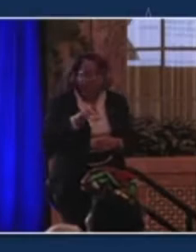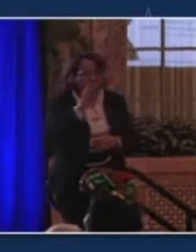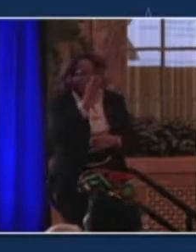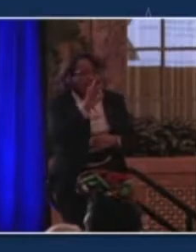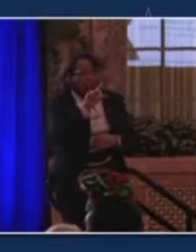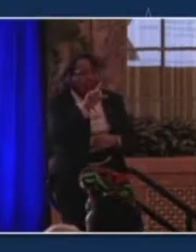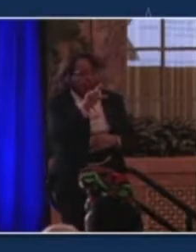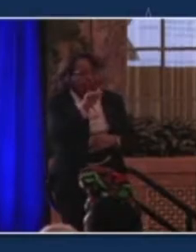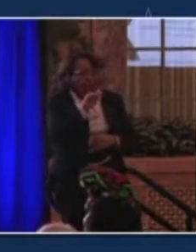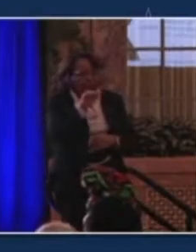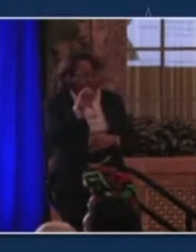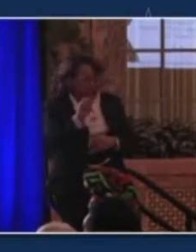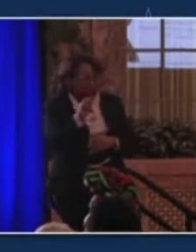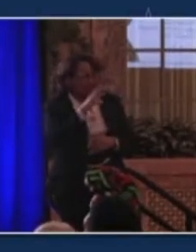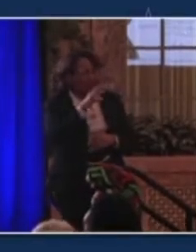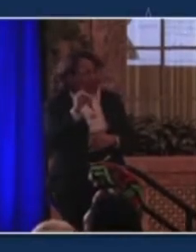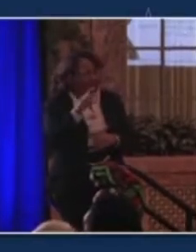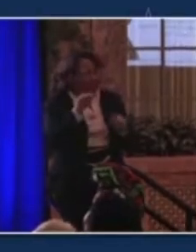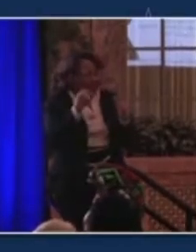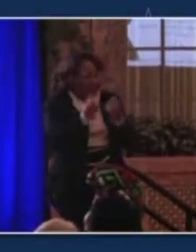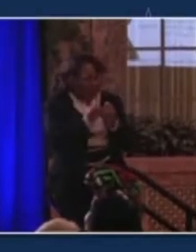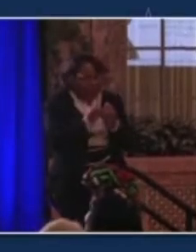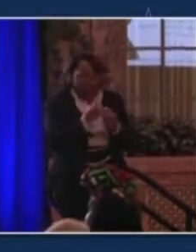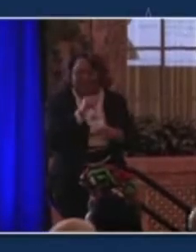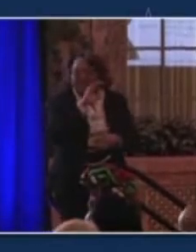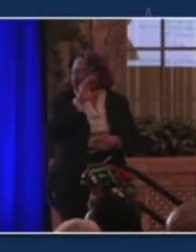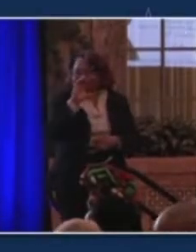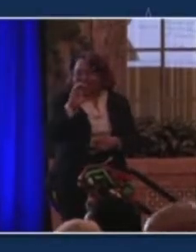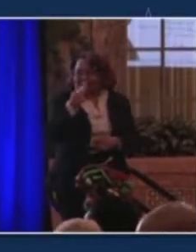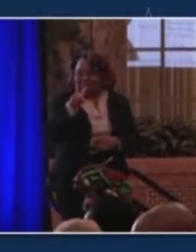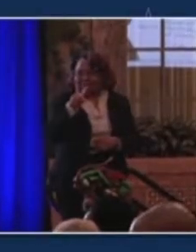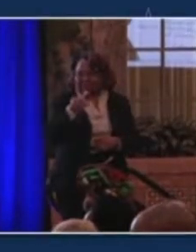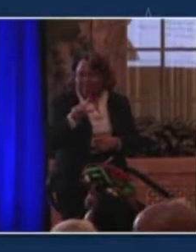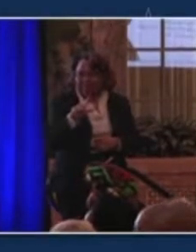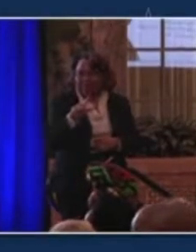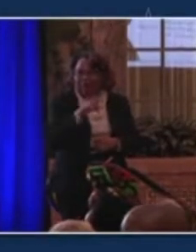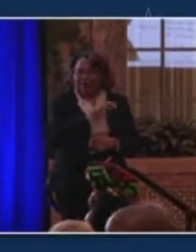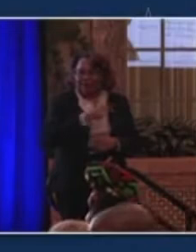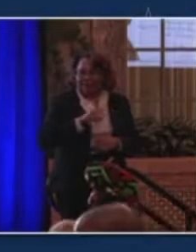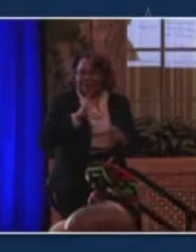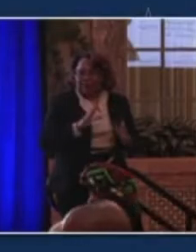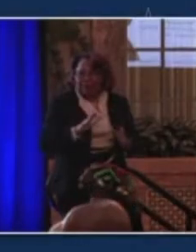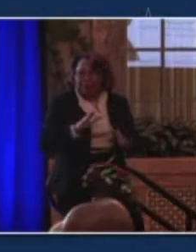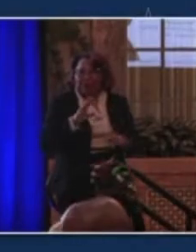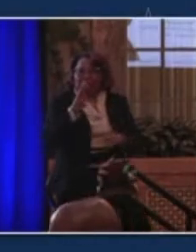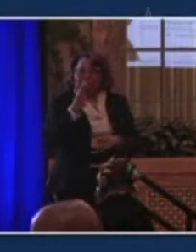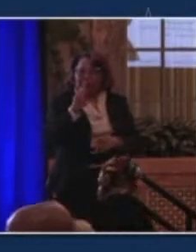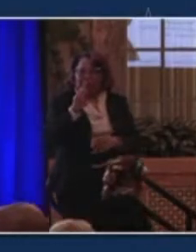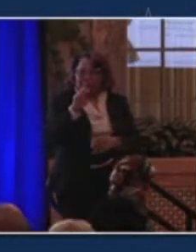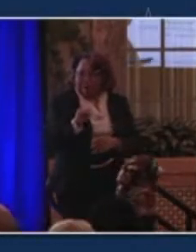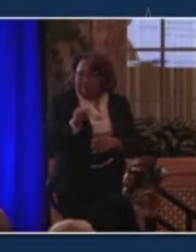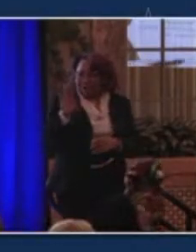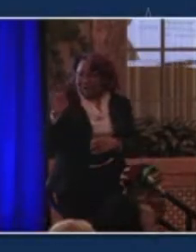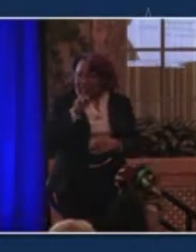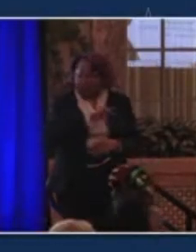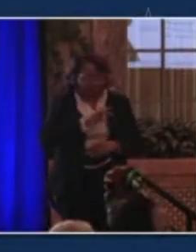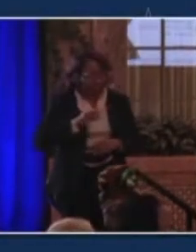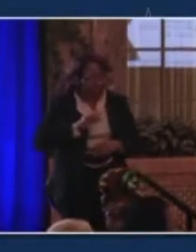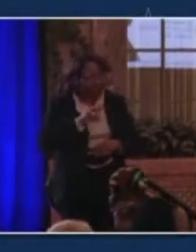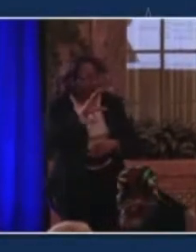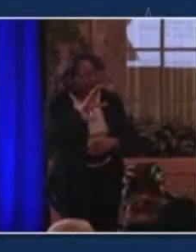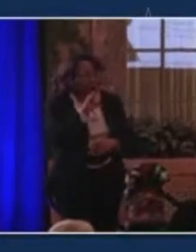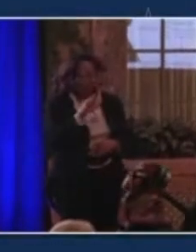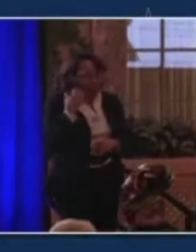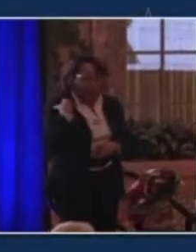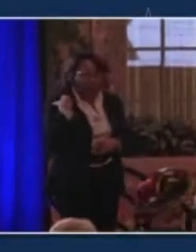Eshelman and their teams, Chicago Public Library Commissioner Chris Brown and his staff, event co-chairs and sponsors,